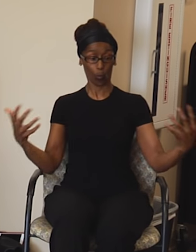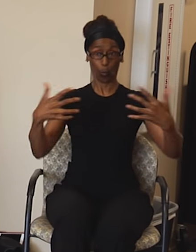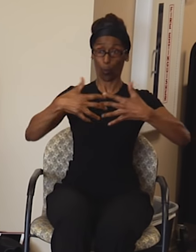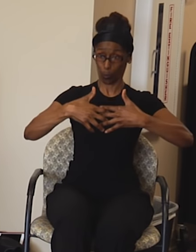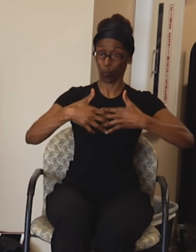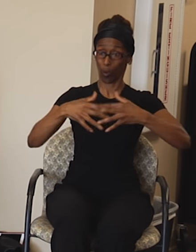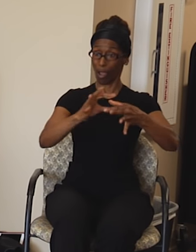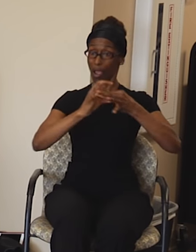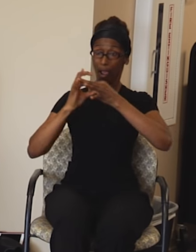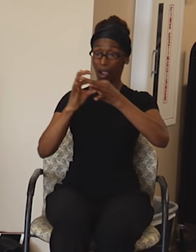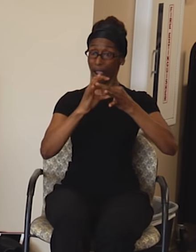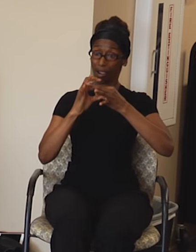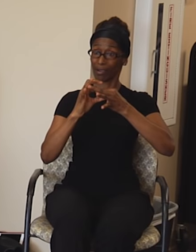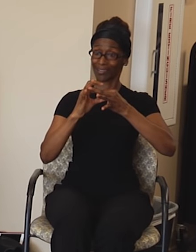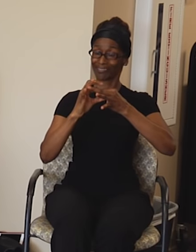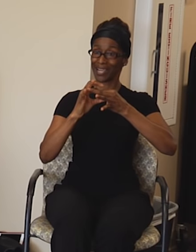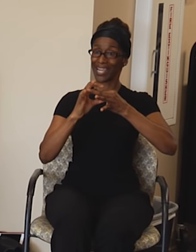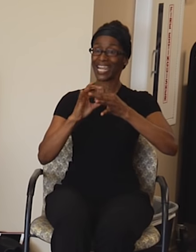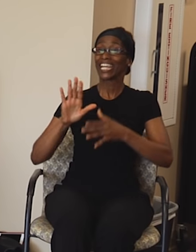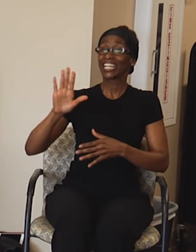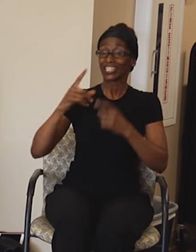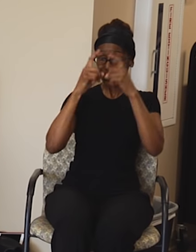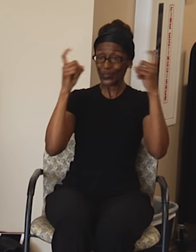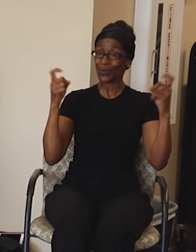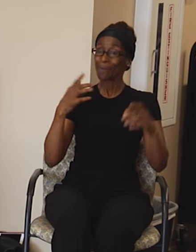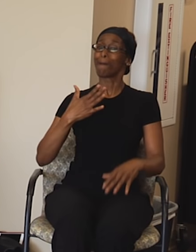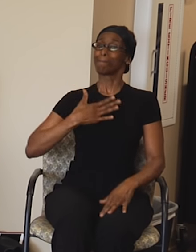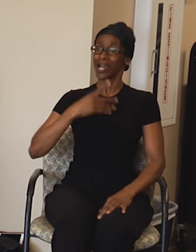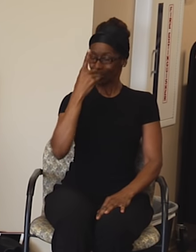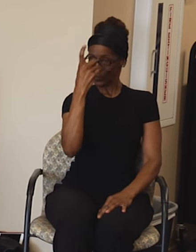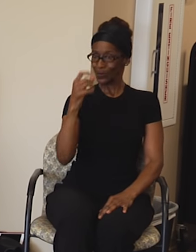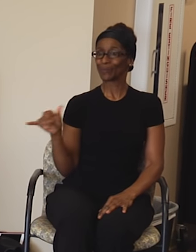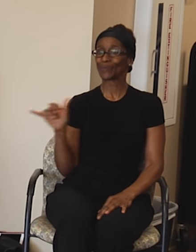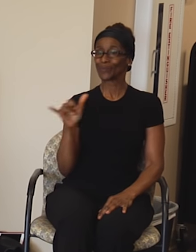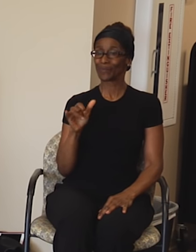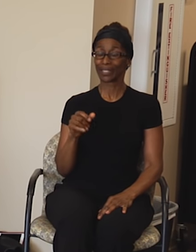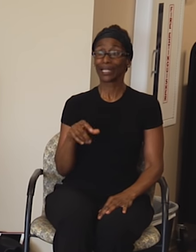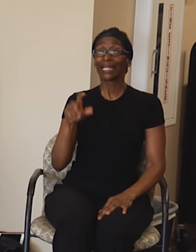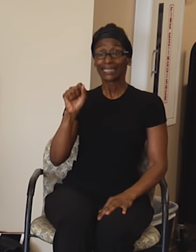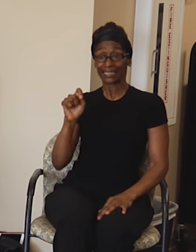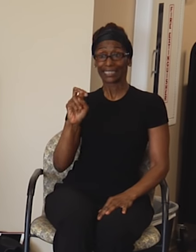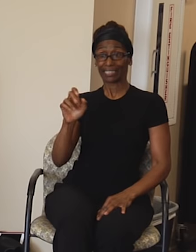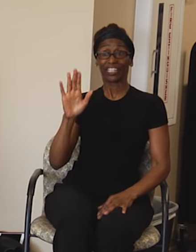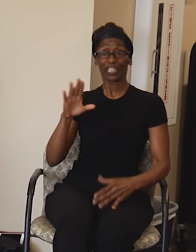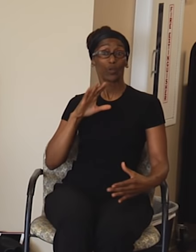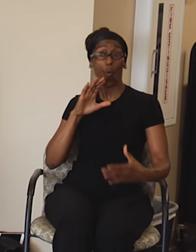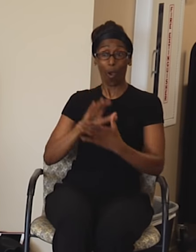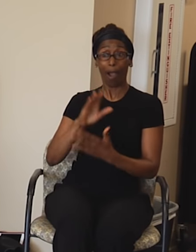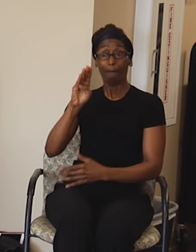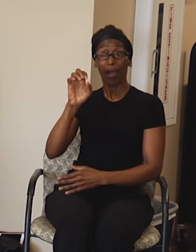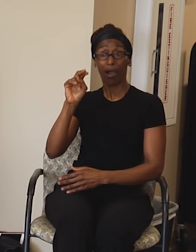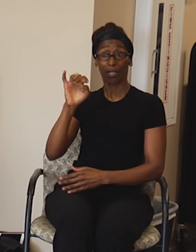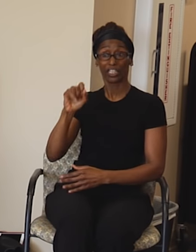That's become my dream too. His dream has become mine. Oh, and he will be, Steve and his wife Bonnie who is also